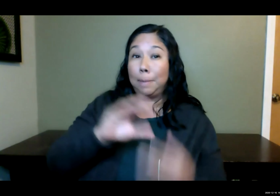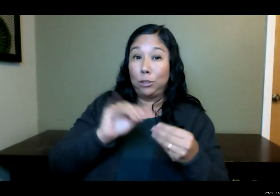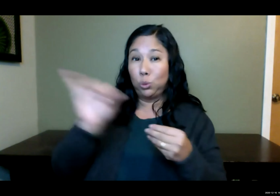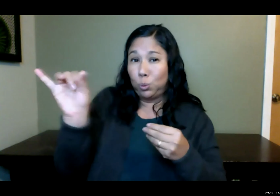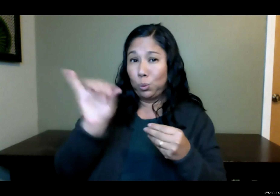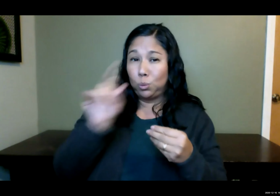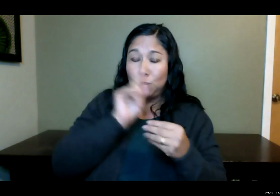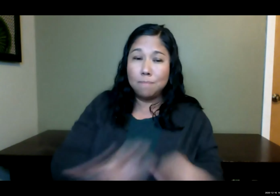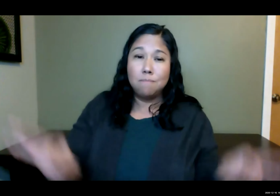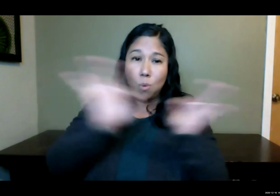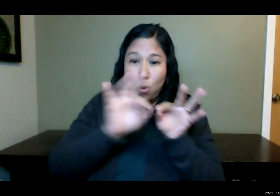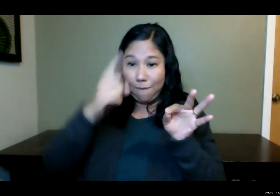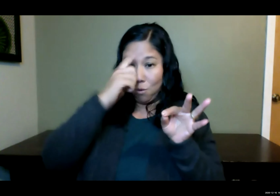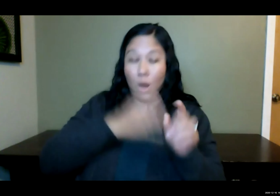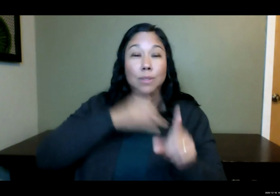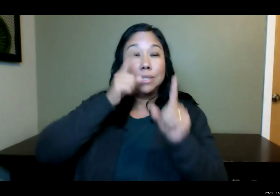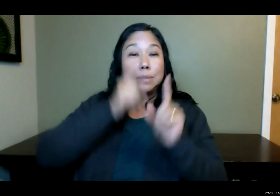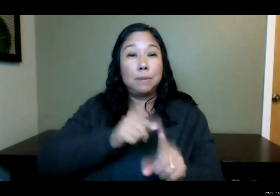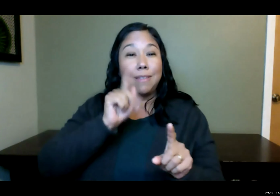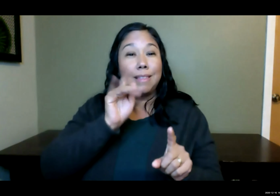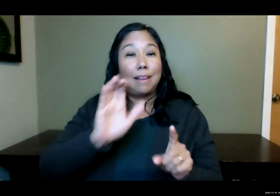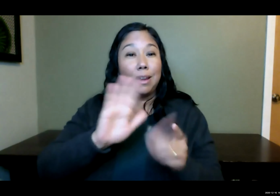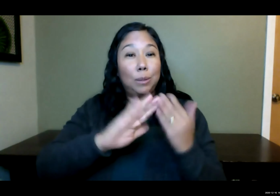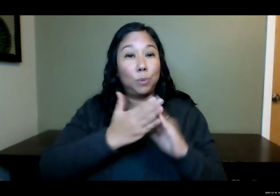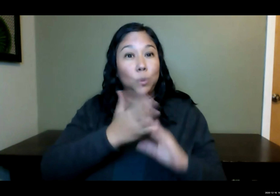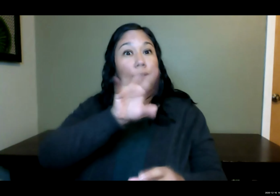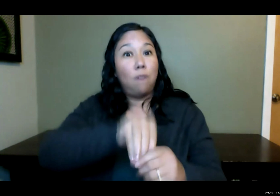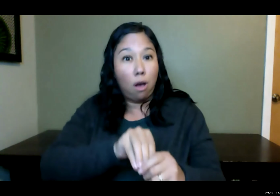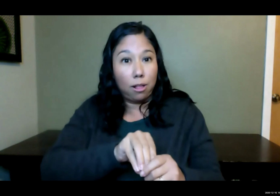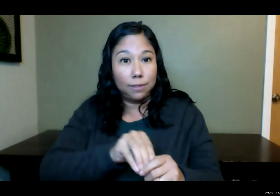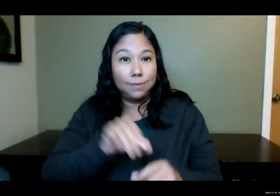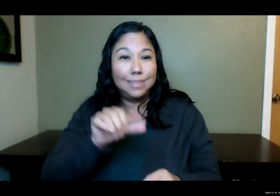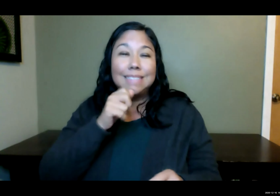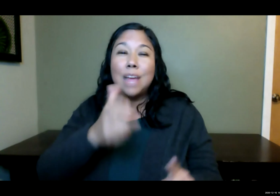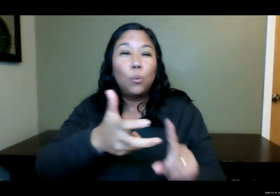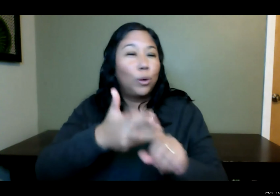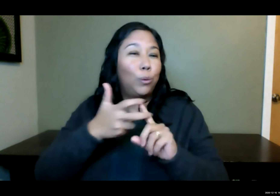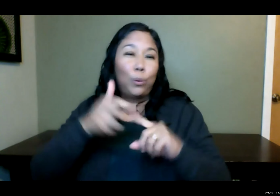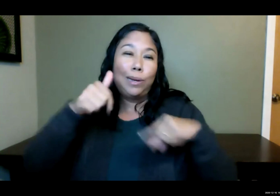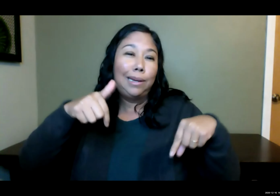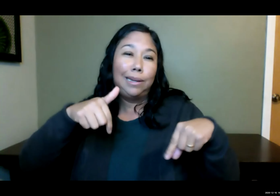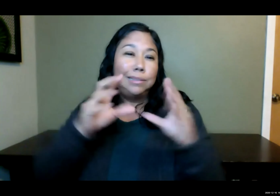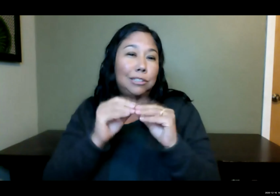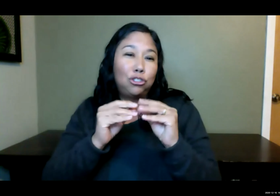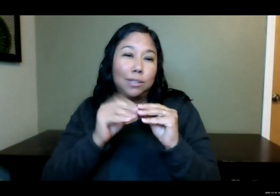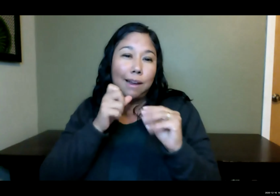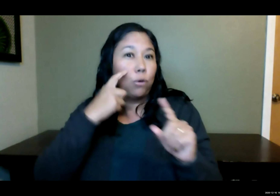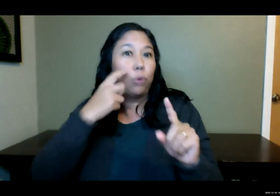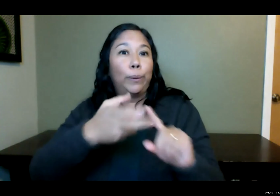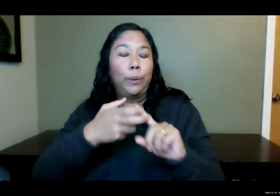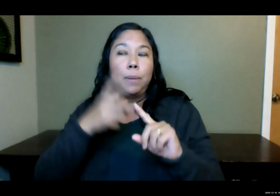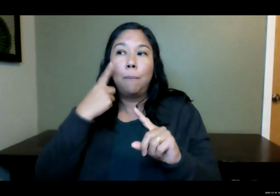for specific ethnic communities to participate in it. And this is not a recruiting session here, but it's more an information